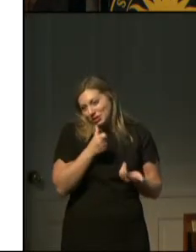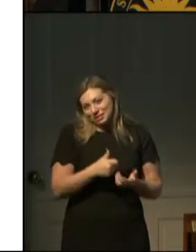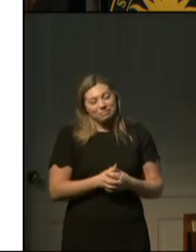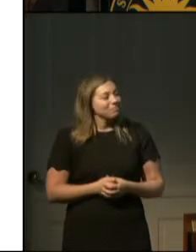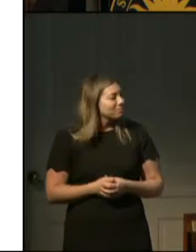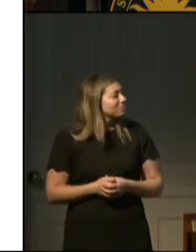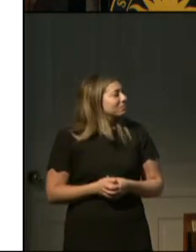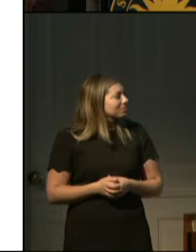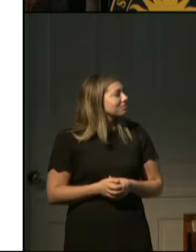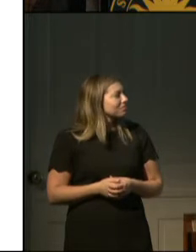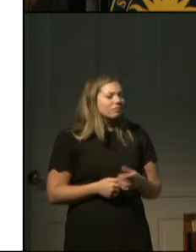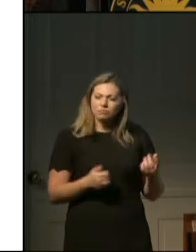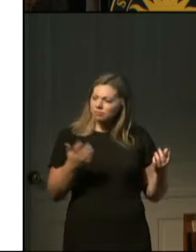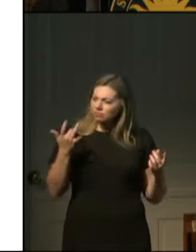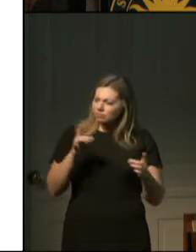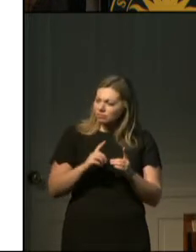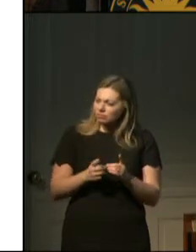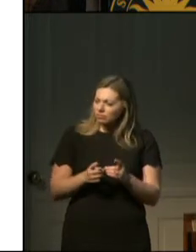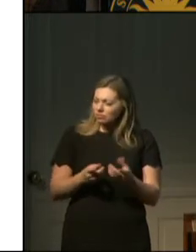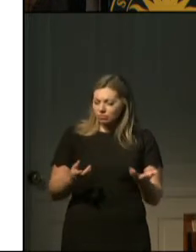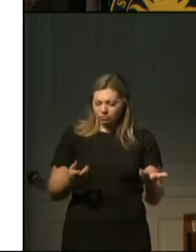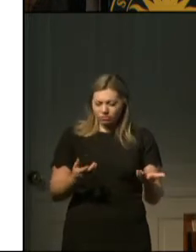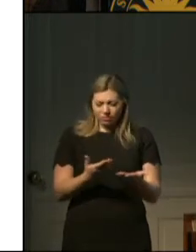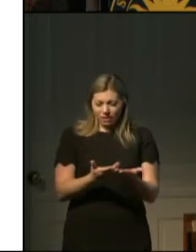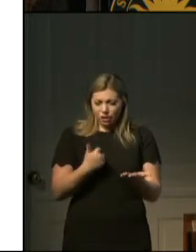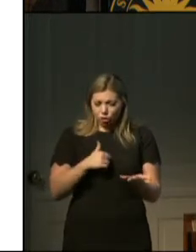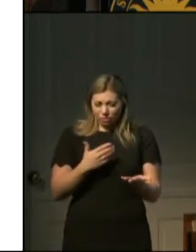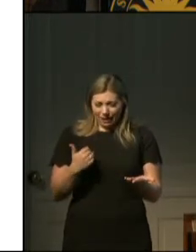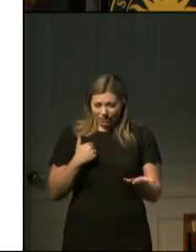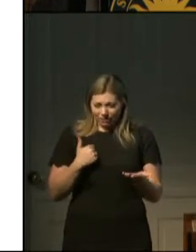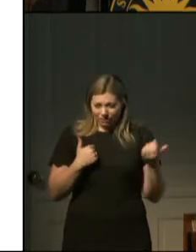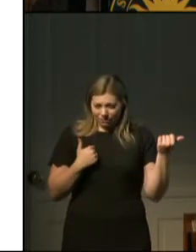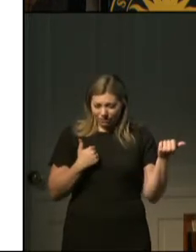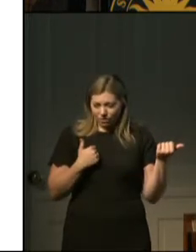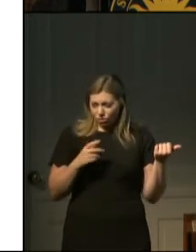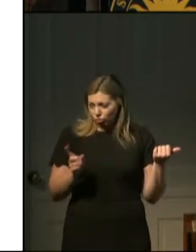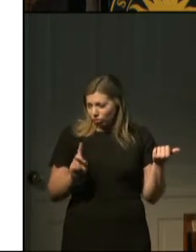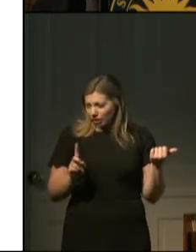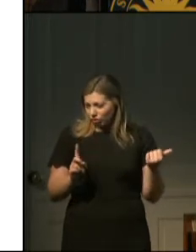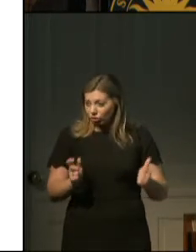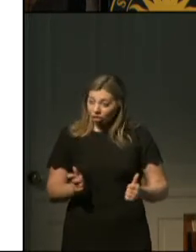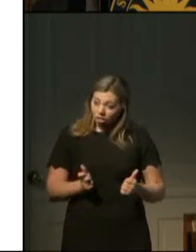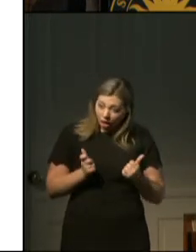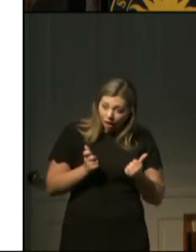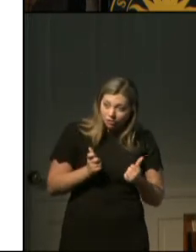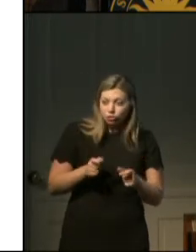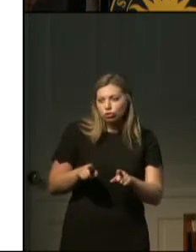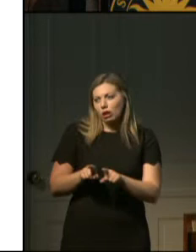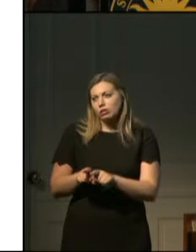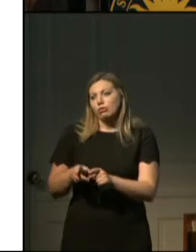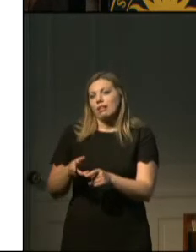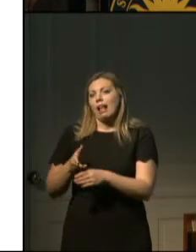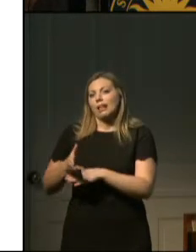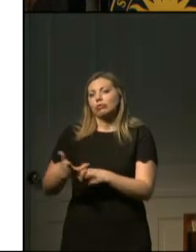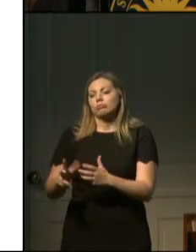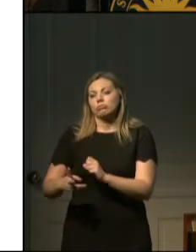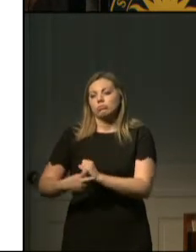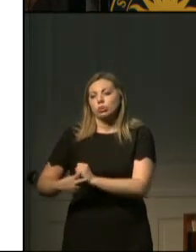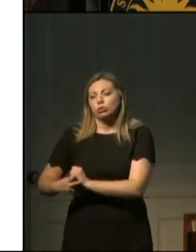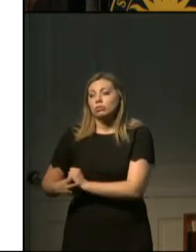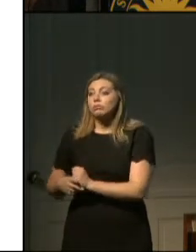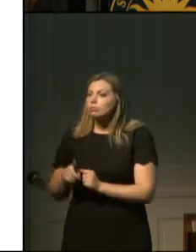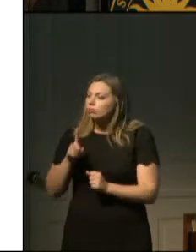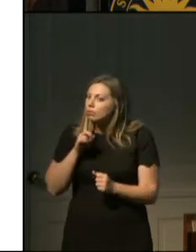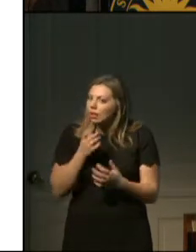So why digitize? So the specimens that we have in there, both alive and then after they've been preserved, are really valuable for a